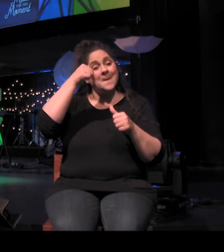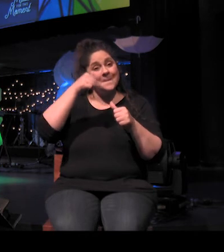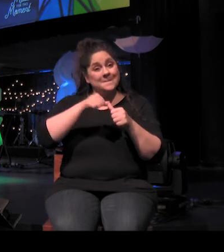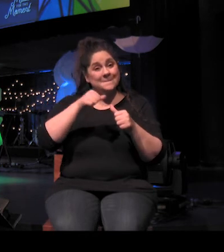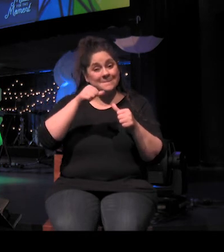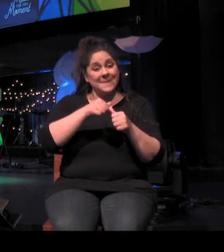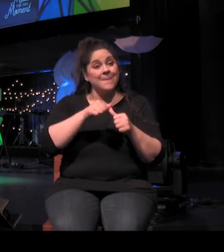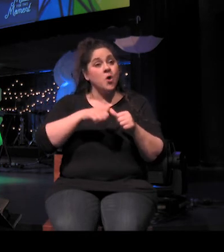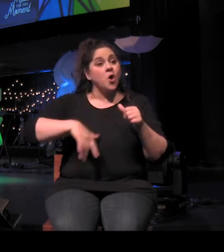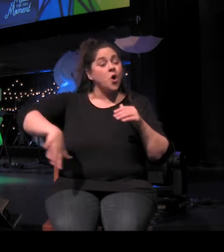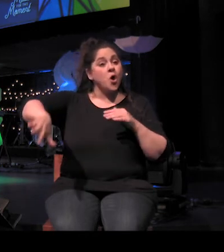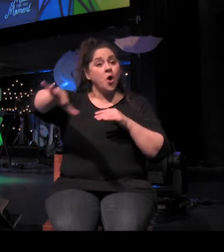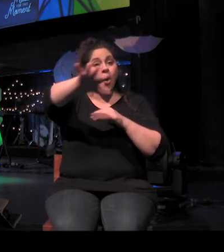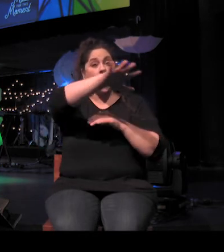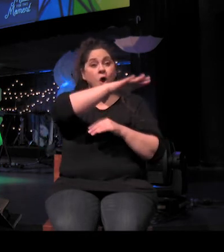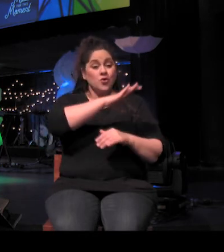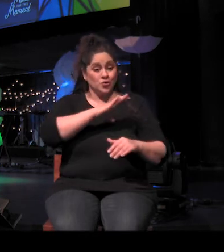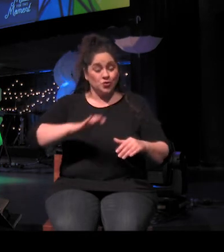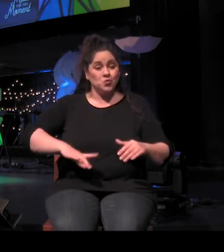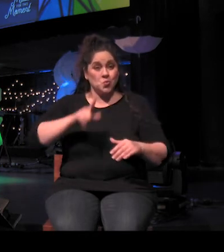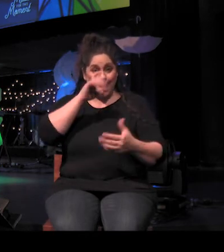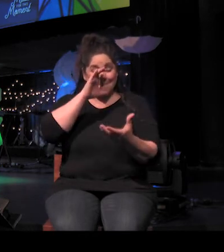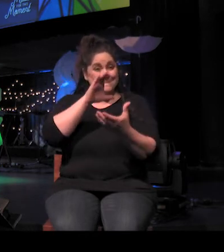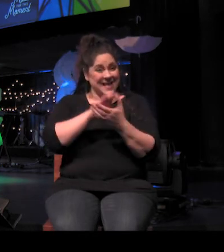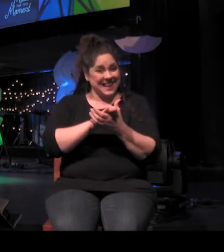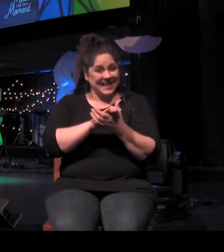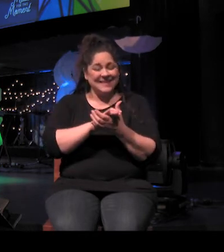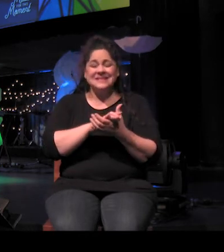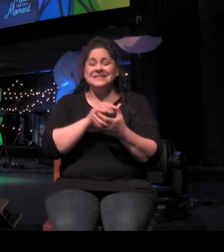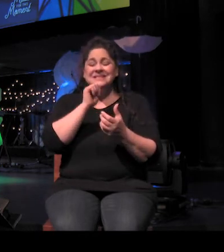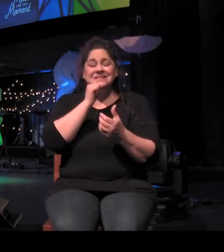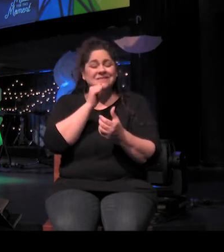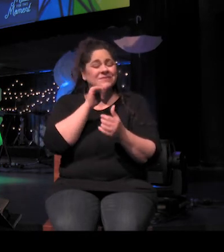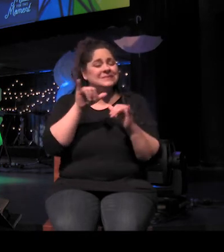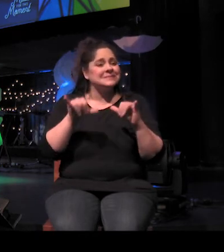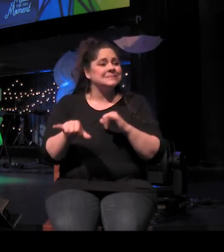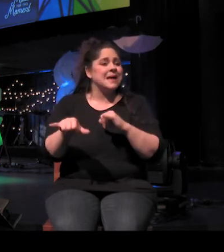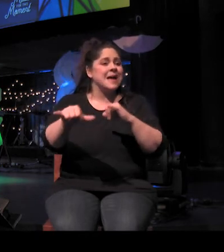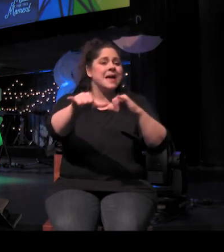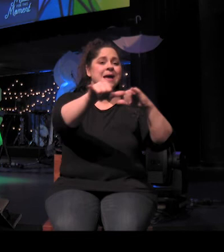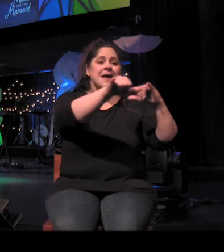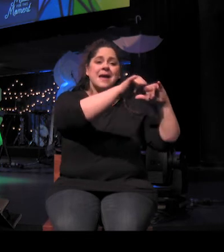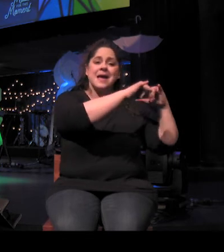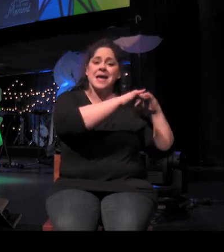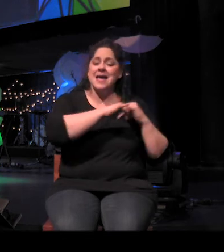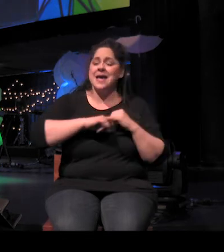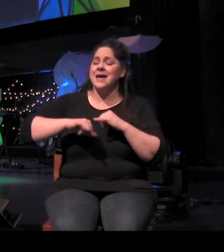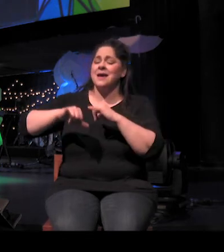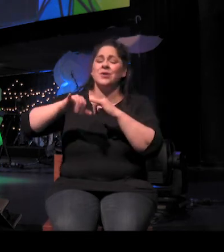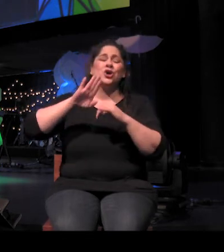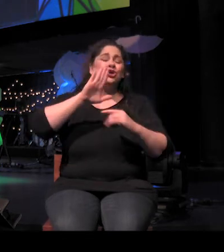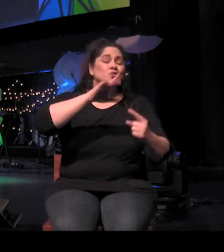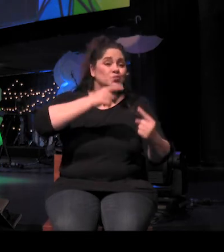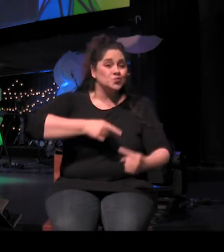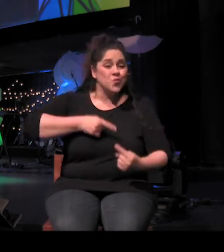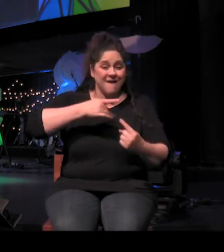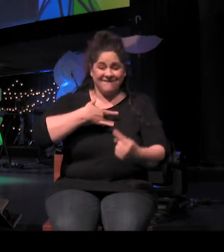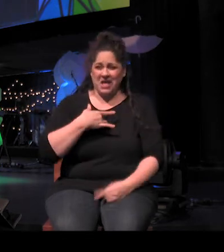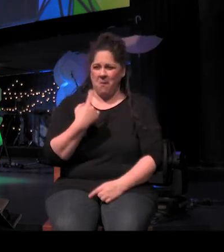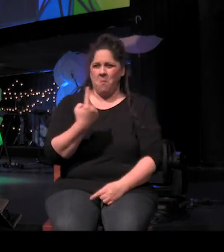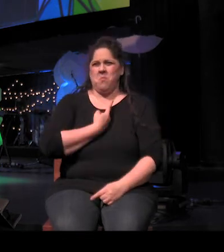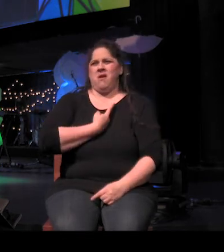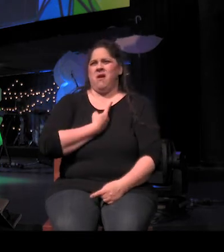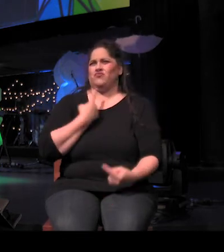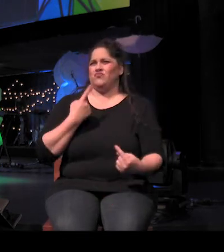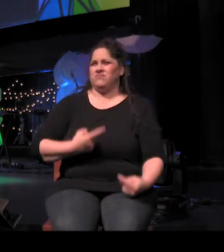your family of believers all over the world is going through the same kind of suffering you are. So you're not alone. Whatever struggle you have, whatever